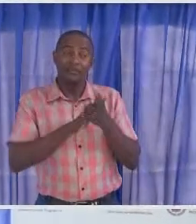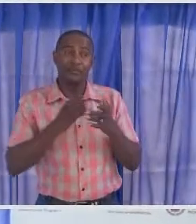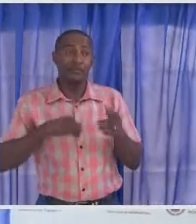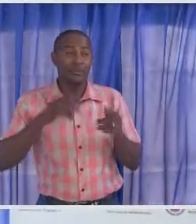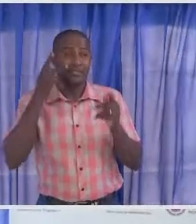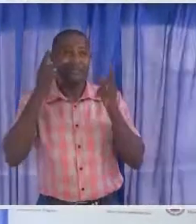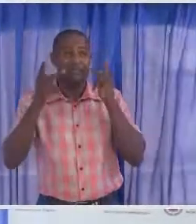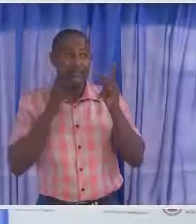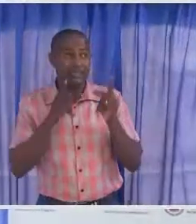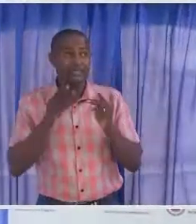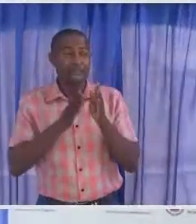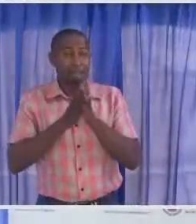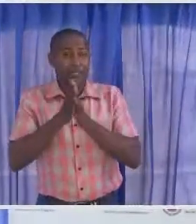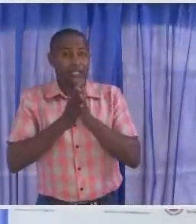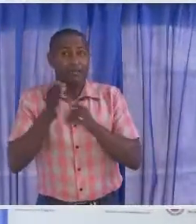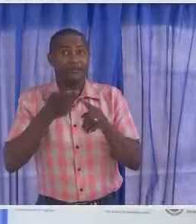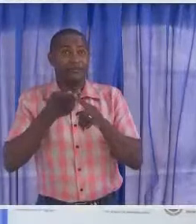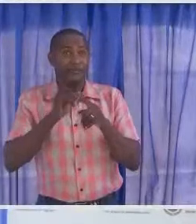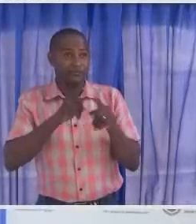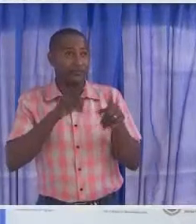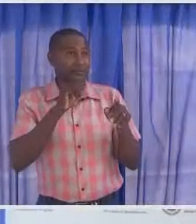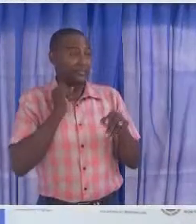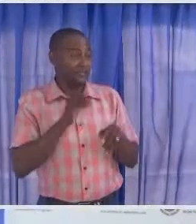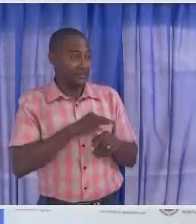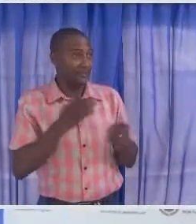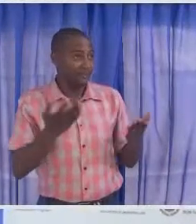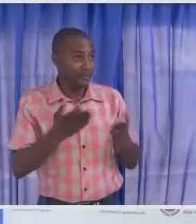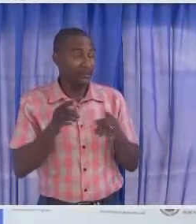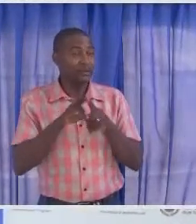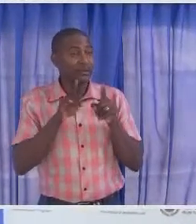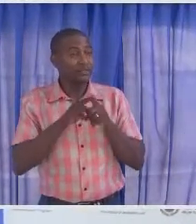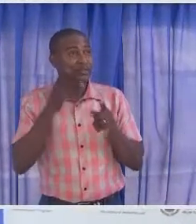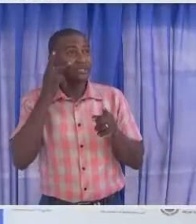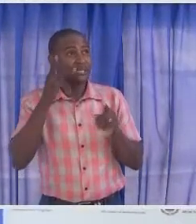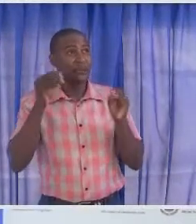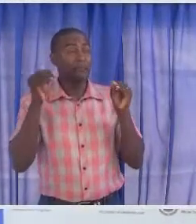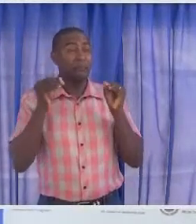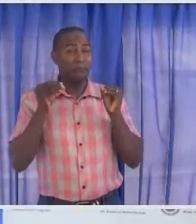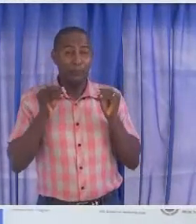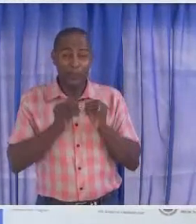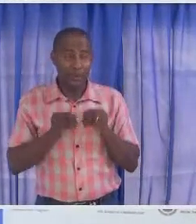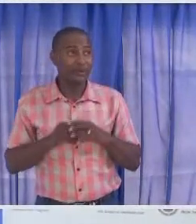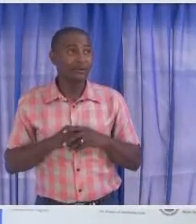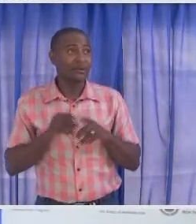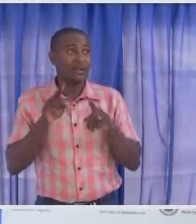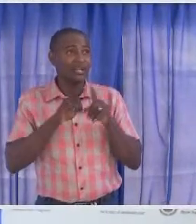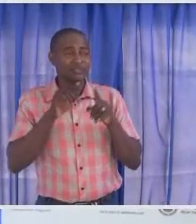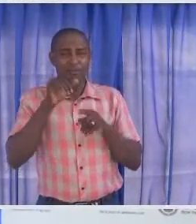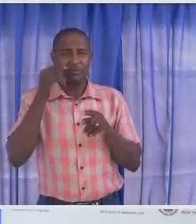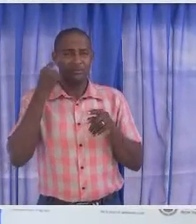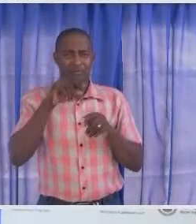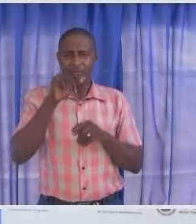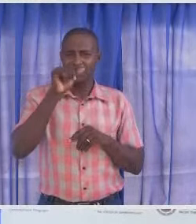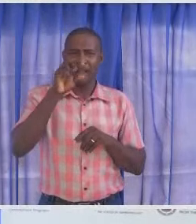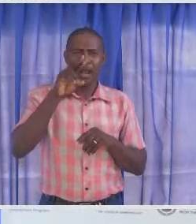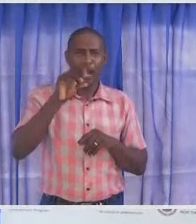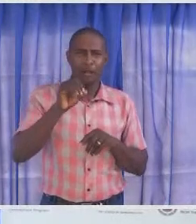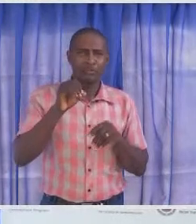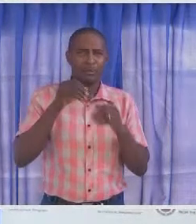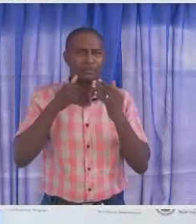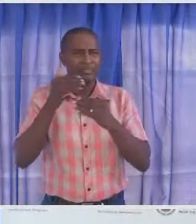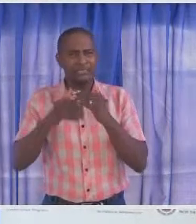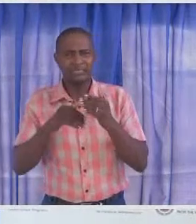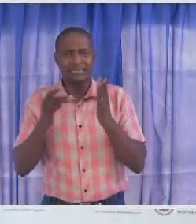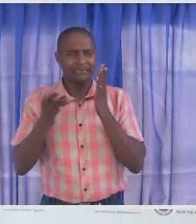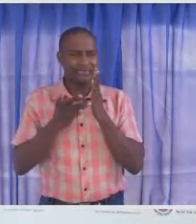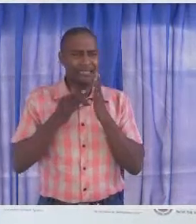the passion from the faculty, and we also see even more. So more than the agro-processing, more than the technical part of it,